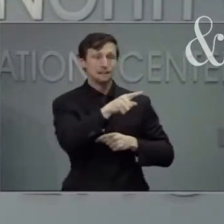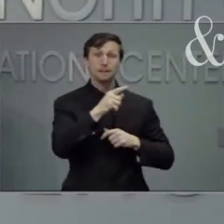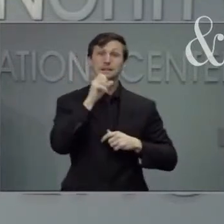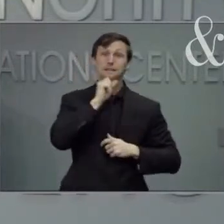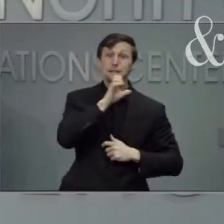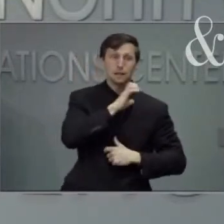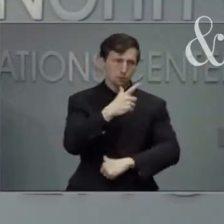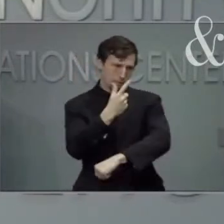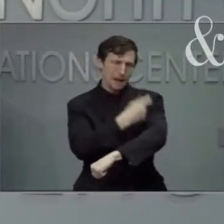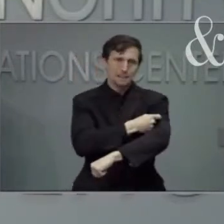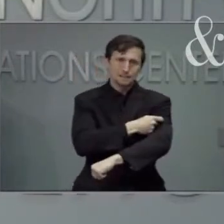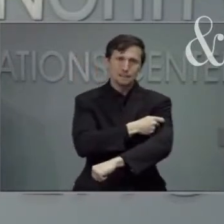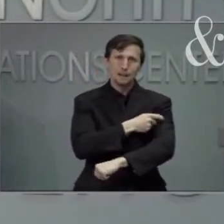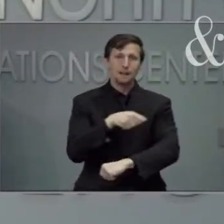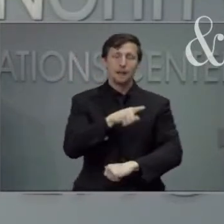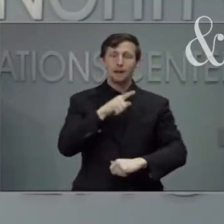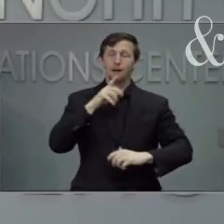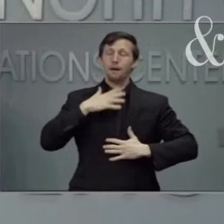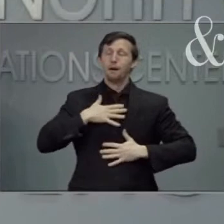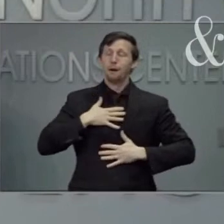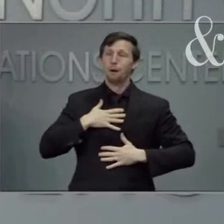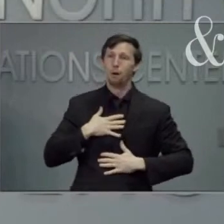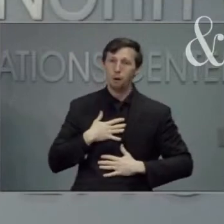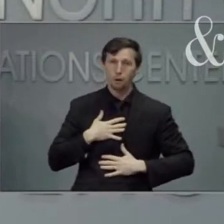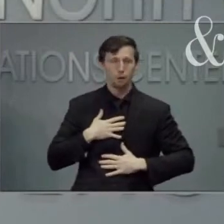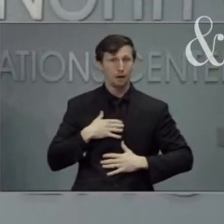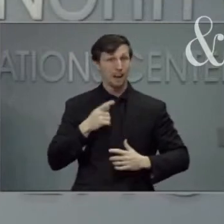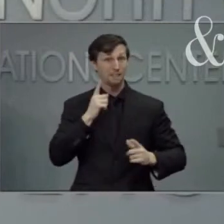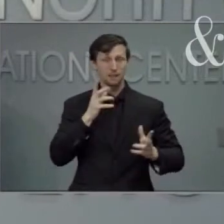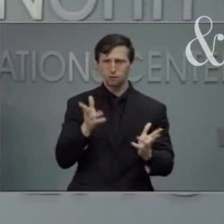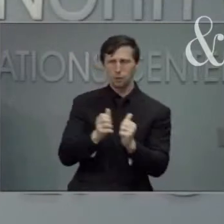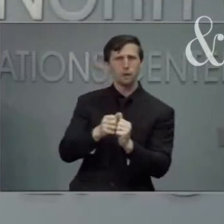arms. I've talked to volunteers at food banks who are